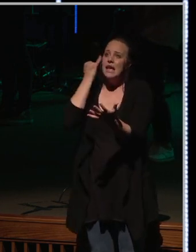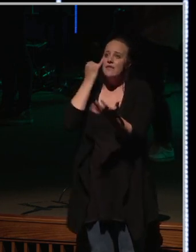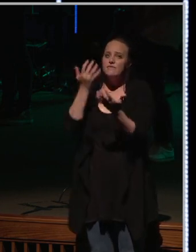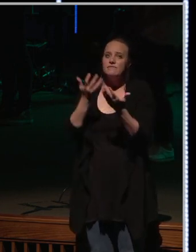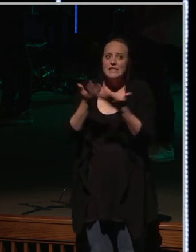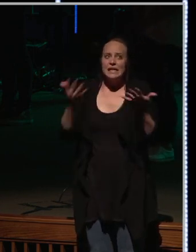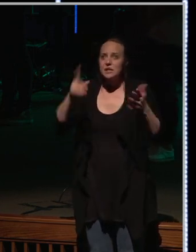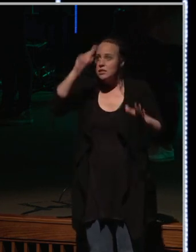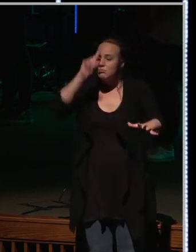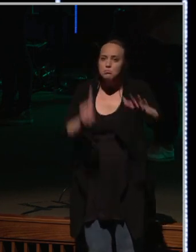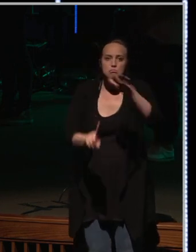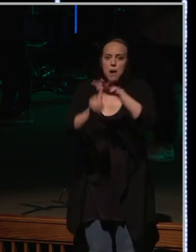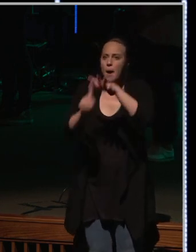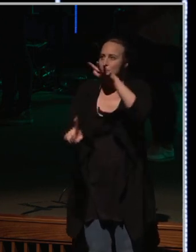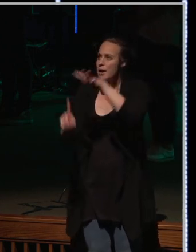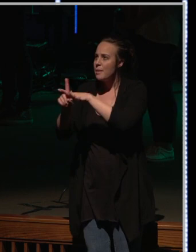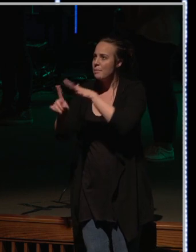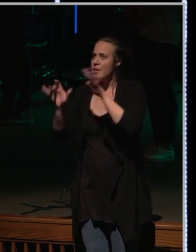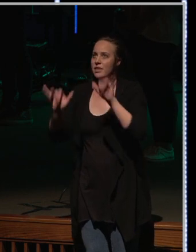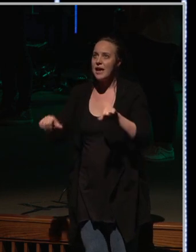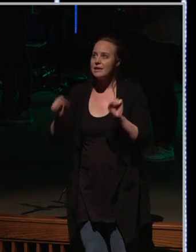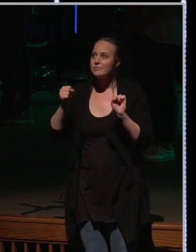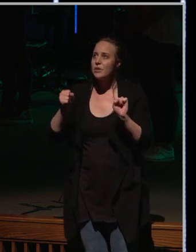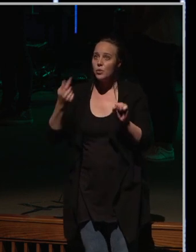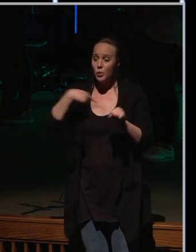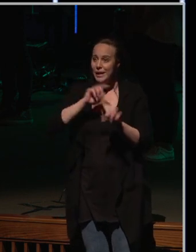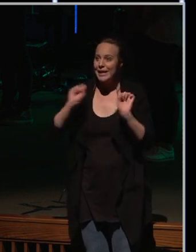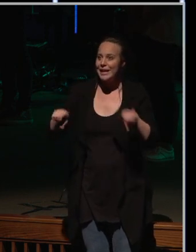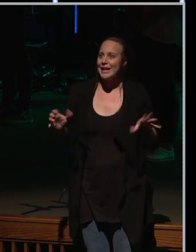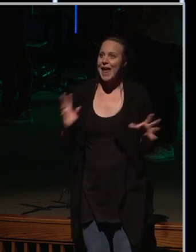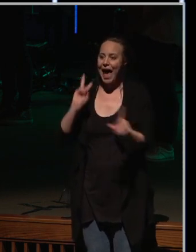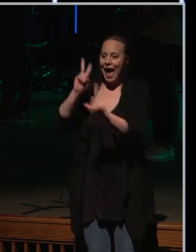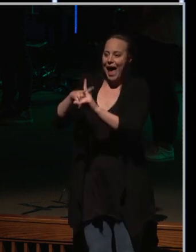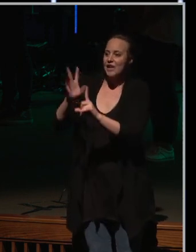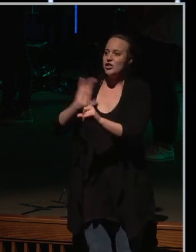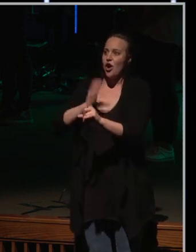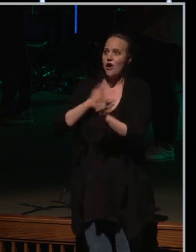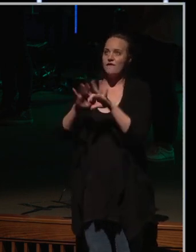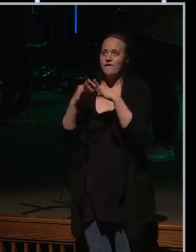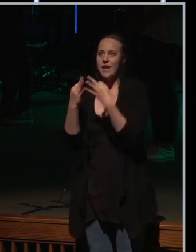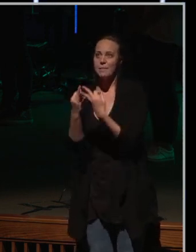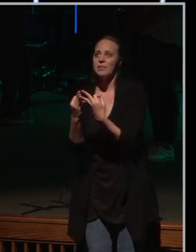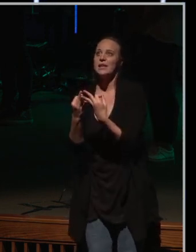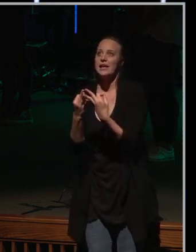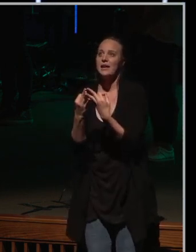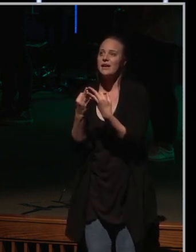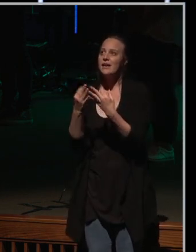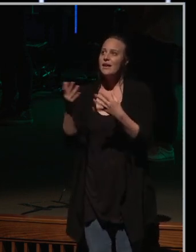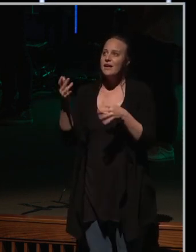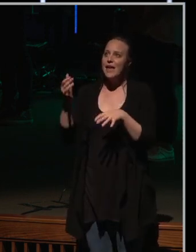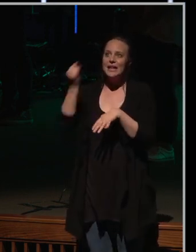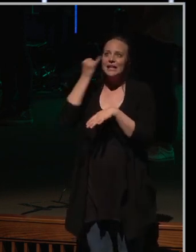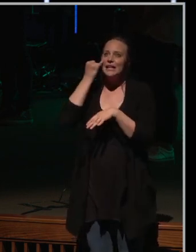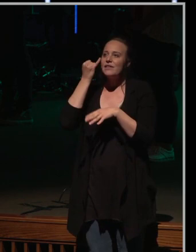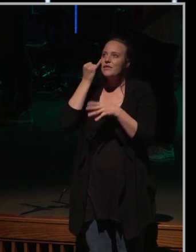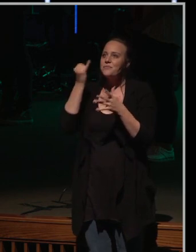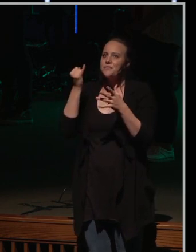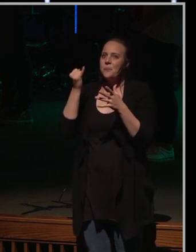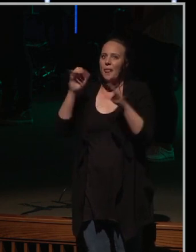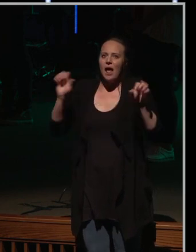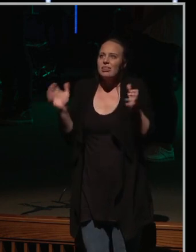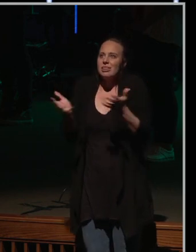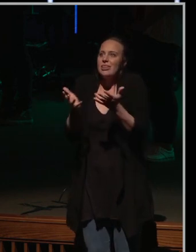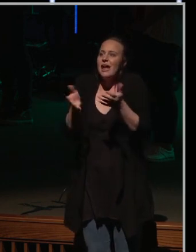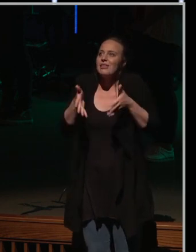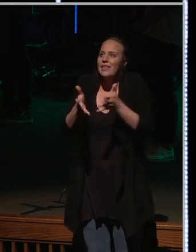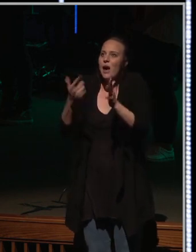can put into our family and weave into our family, the spirit, the culture of our own family, Father God, would you just inspire us, put that thing